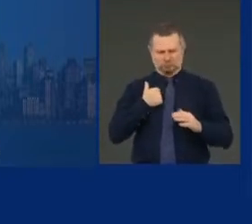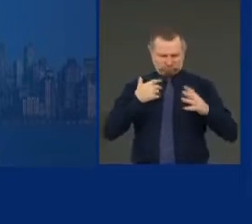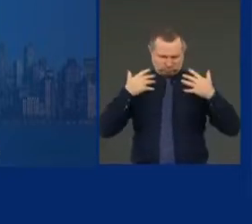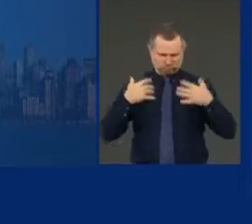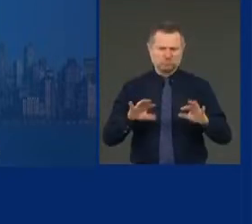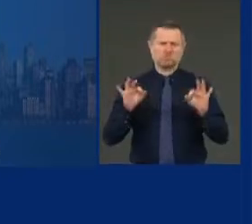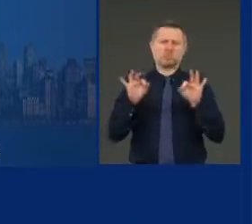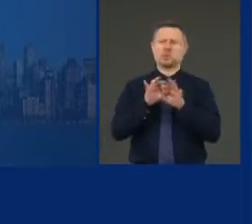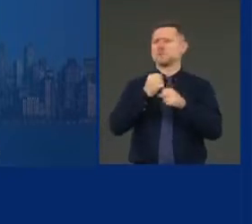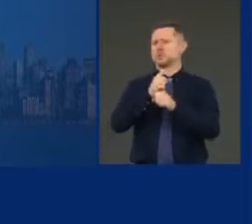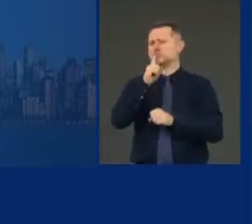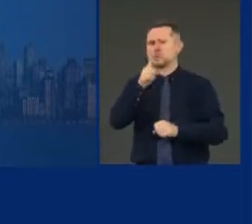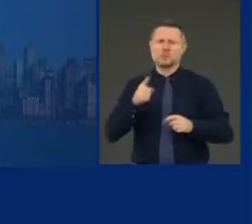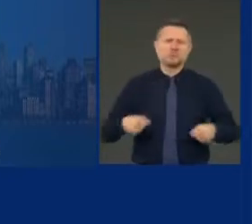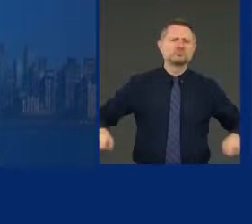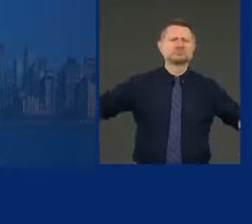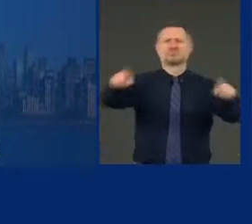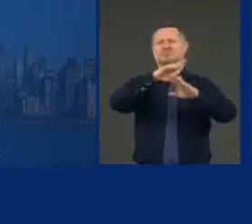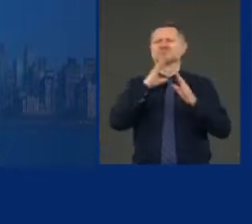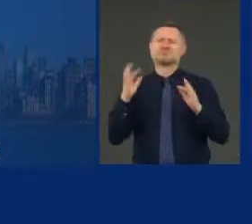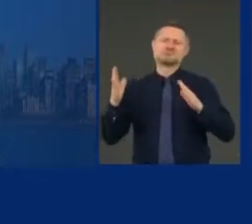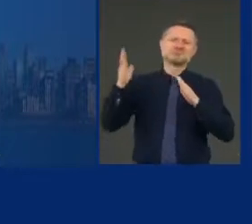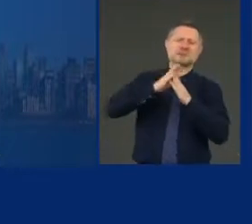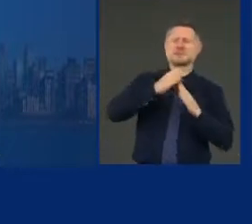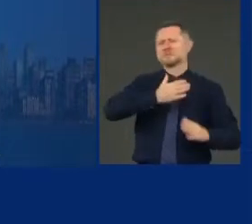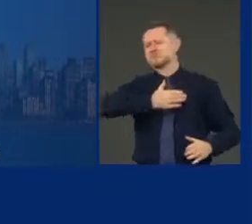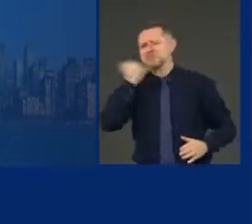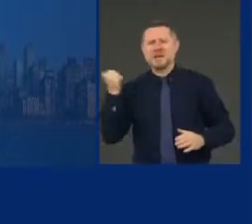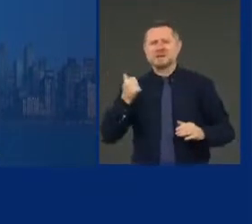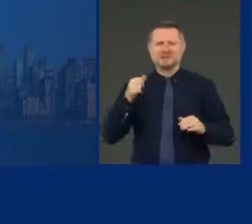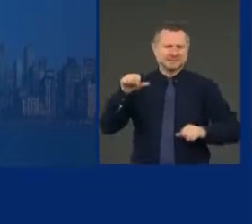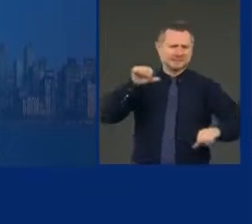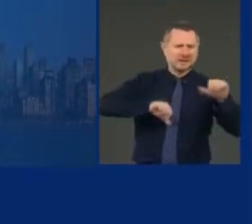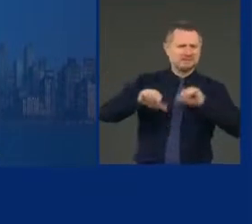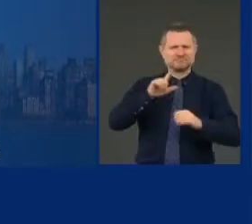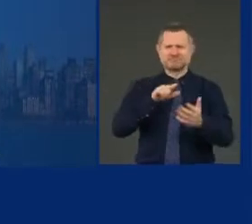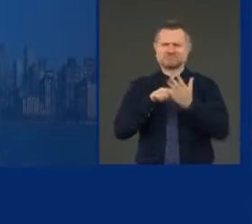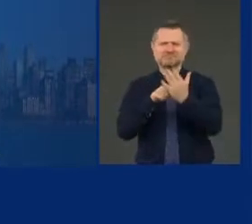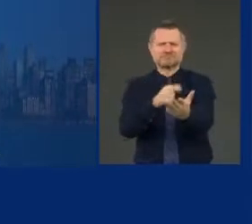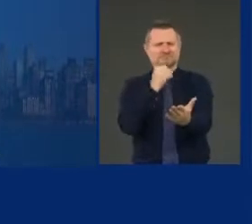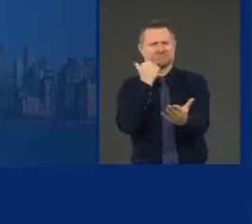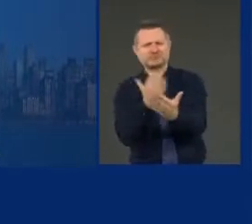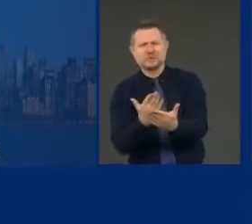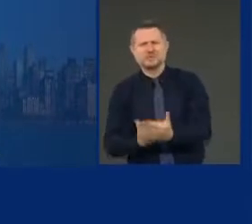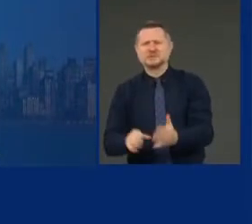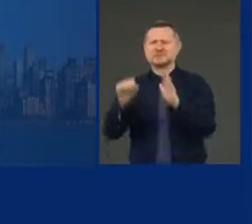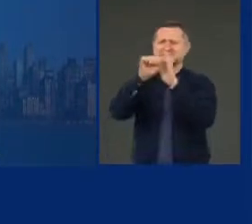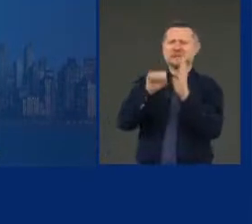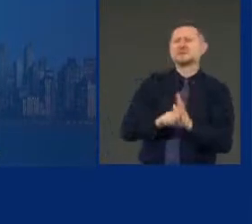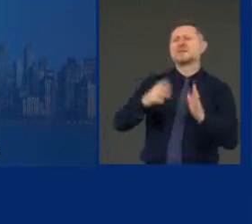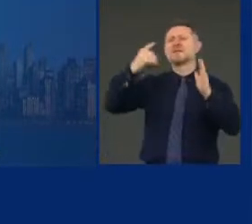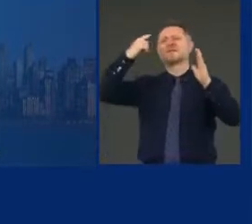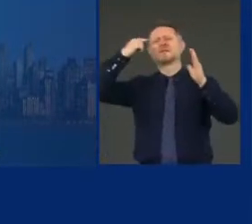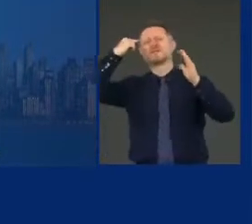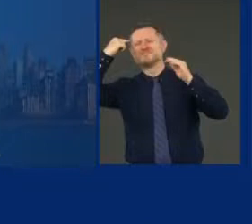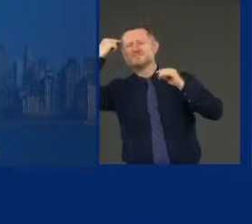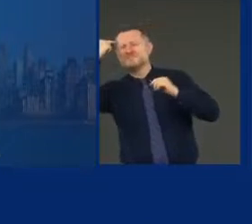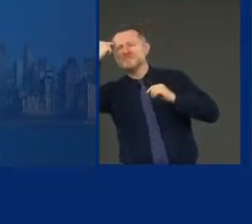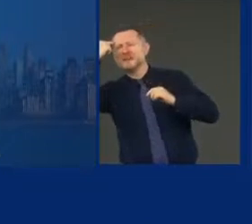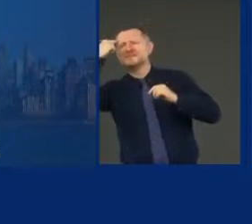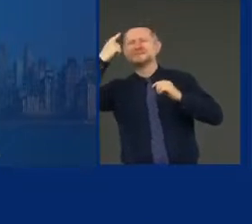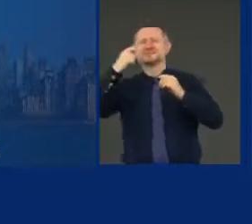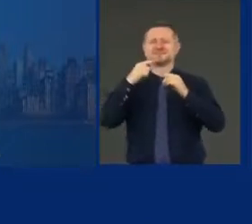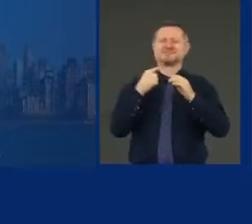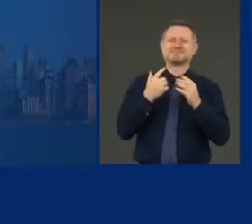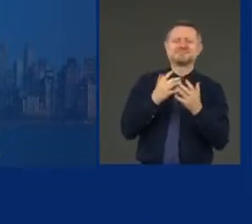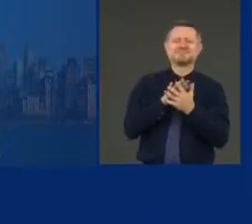best science available and the best minds. I said from day one, we have to reopen smart. This is not emotion. This is